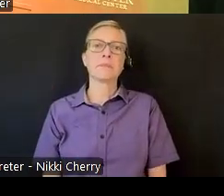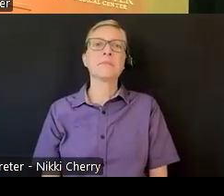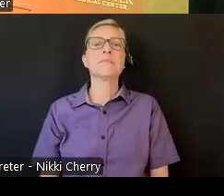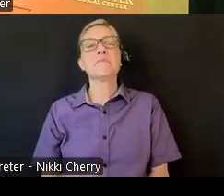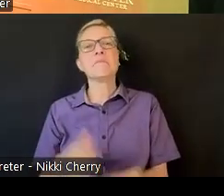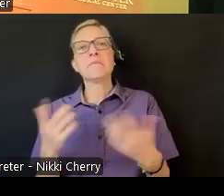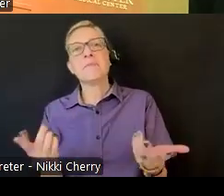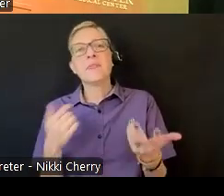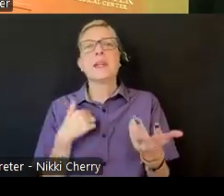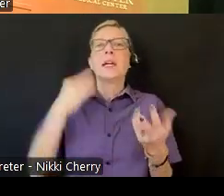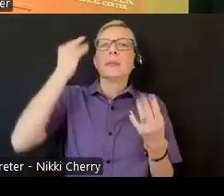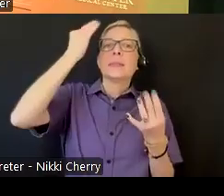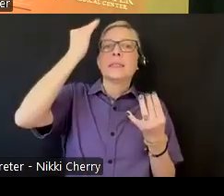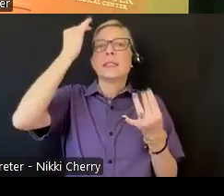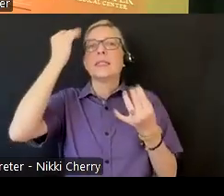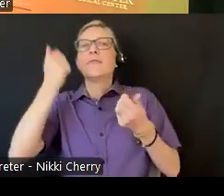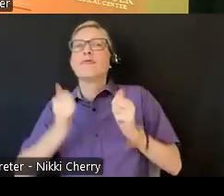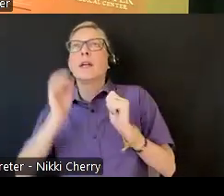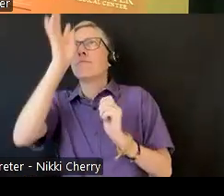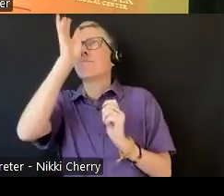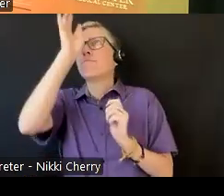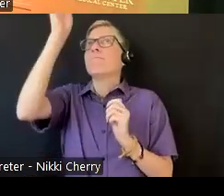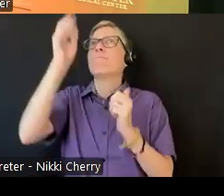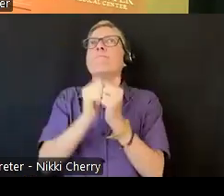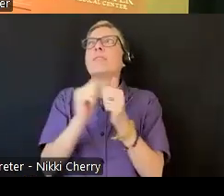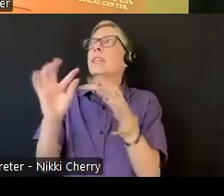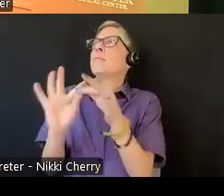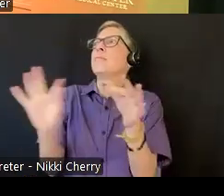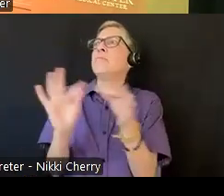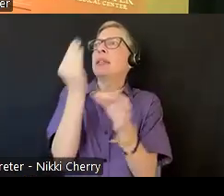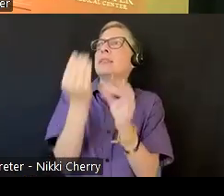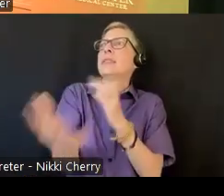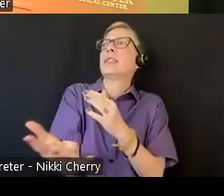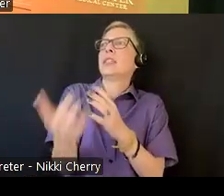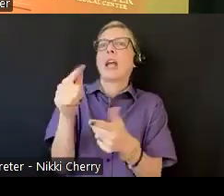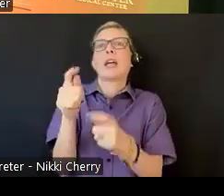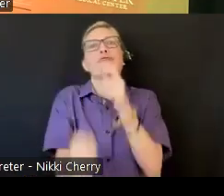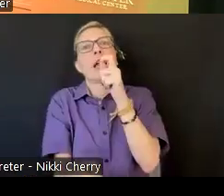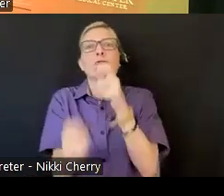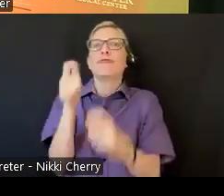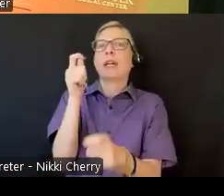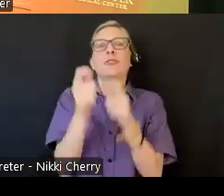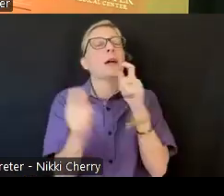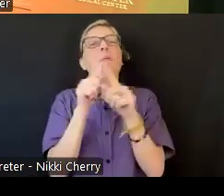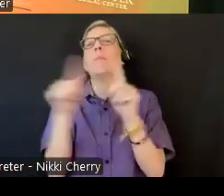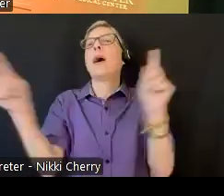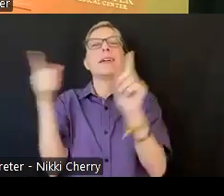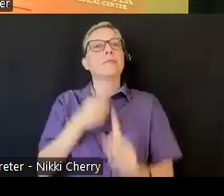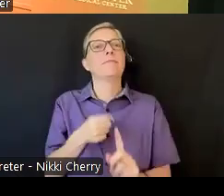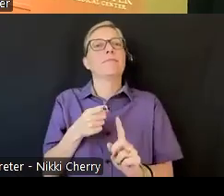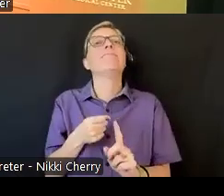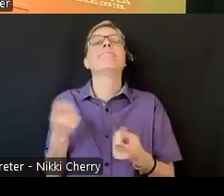kind of message, and I kept changing, but I decided we want to talk about making